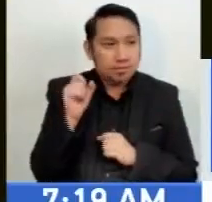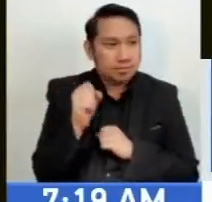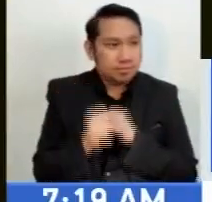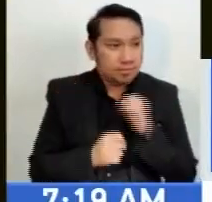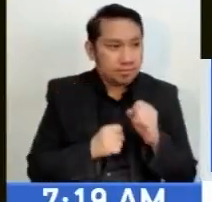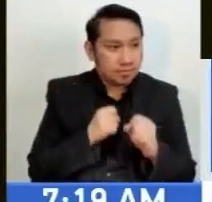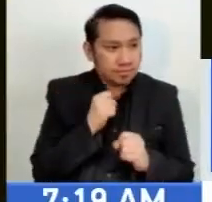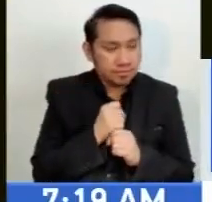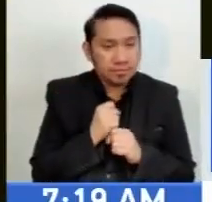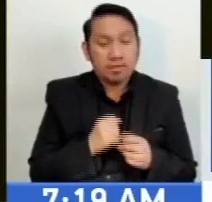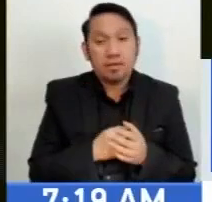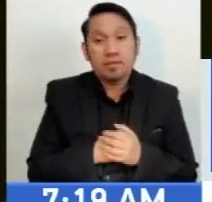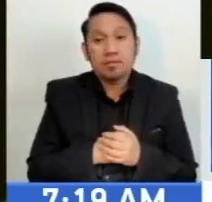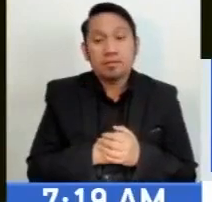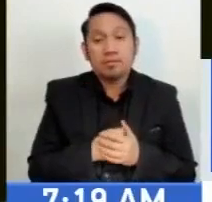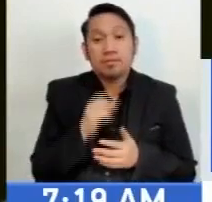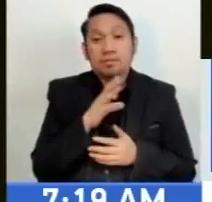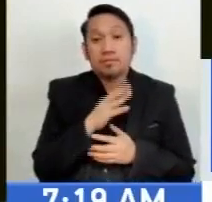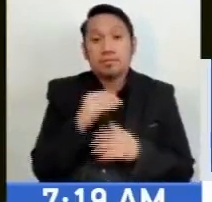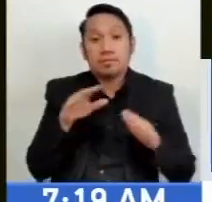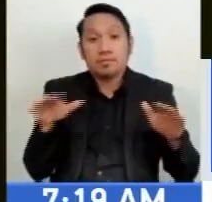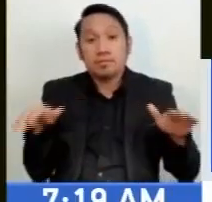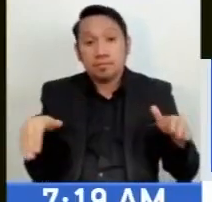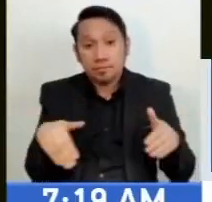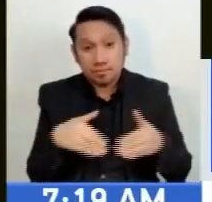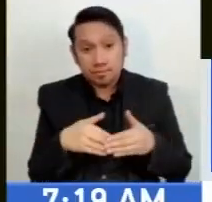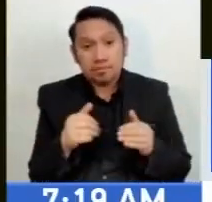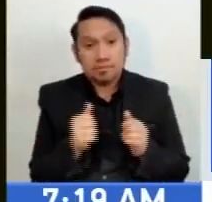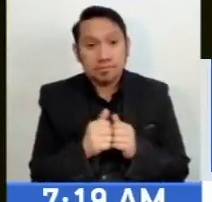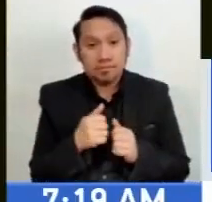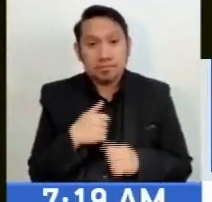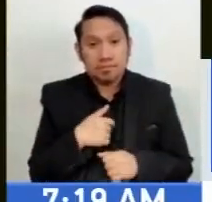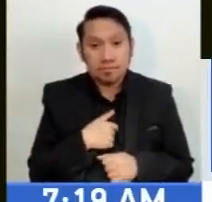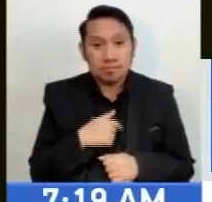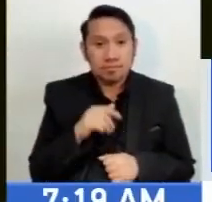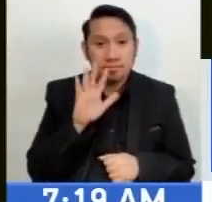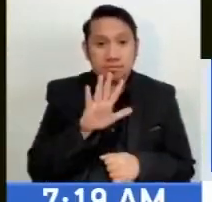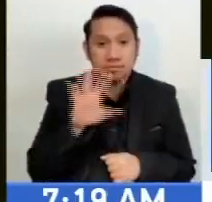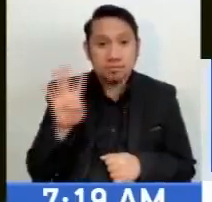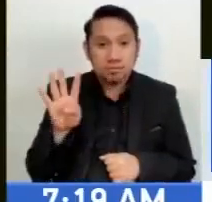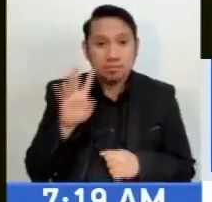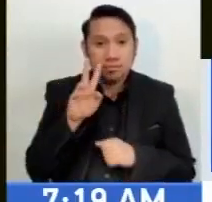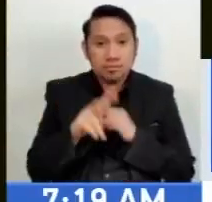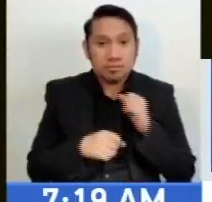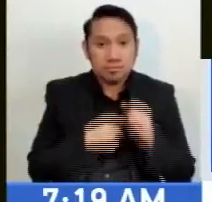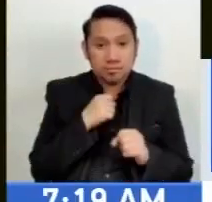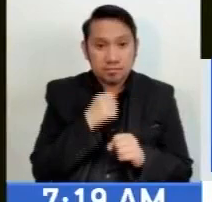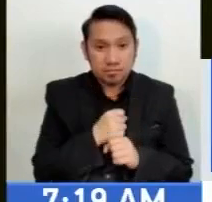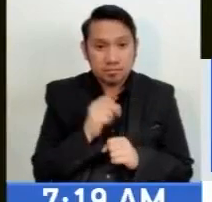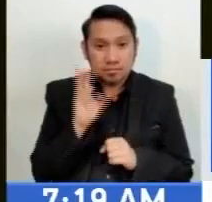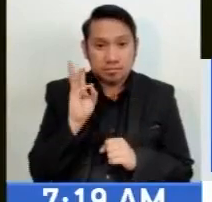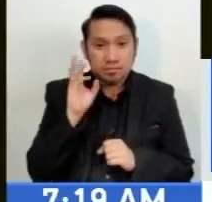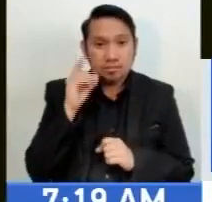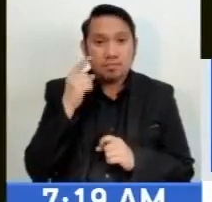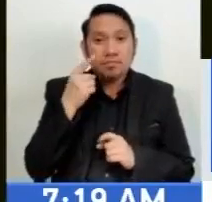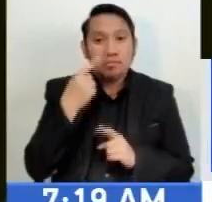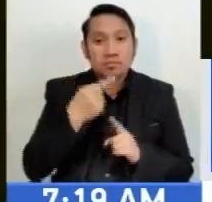and being married with me for 54 years and 6 months, I can truly